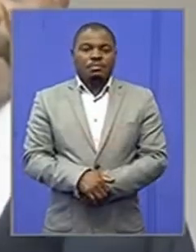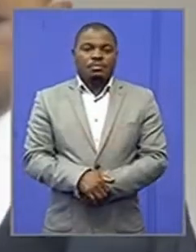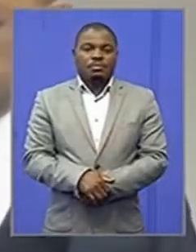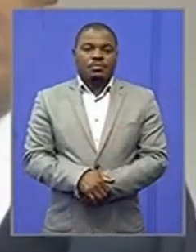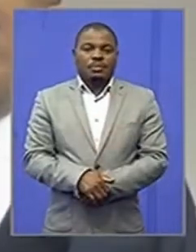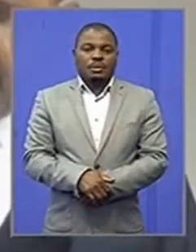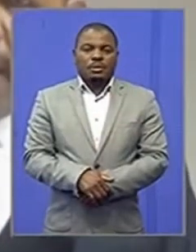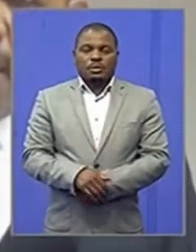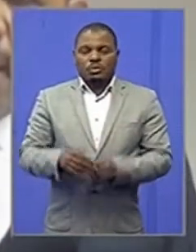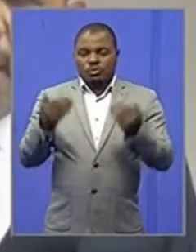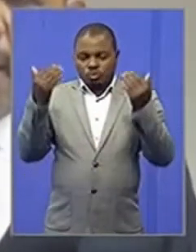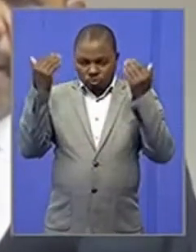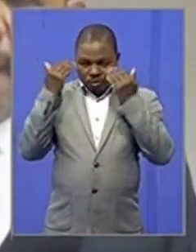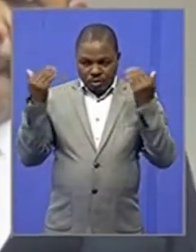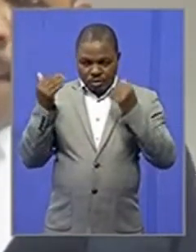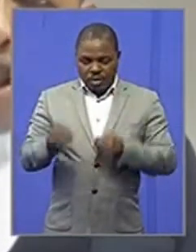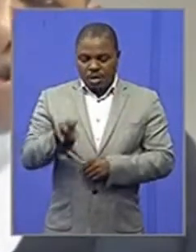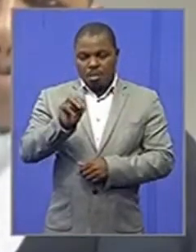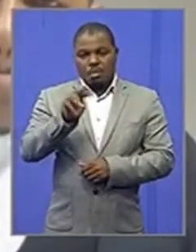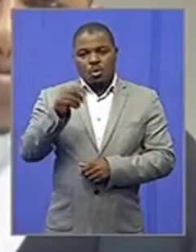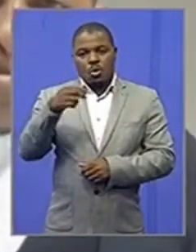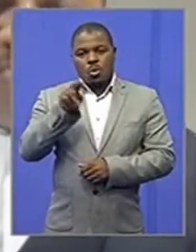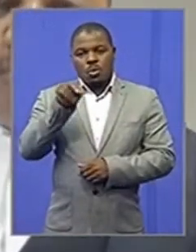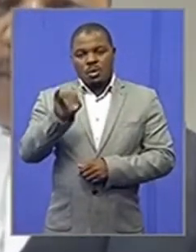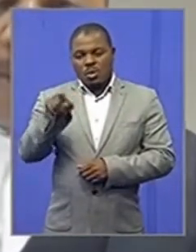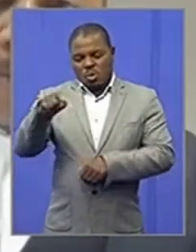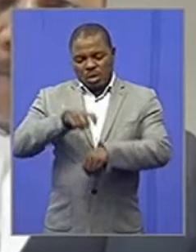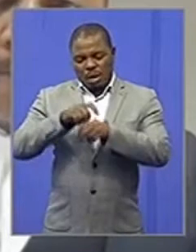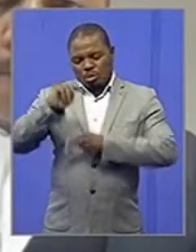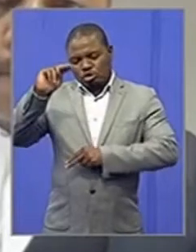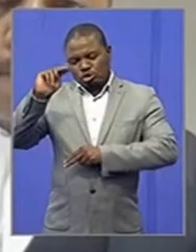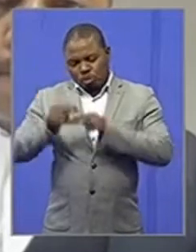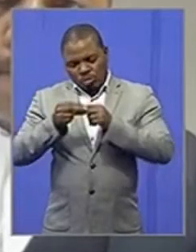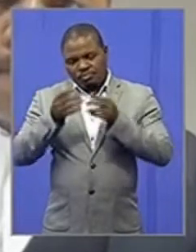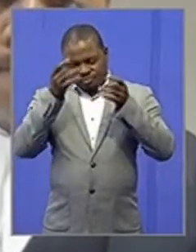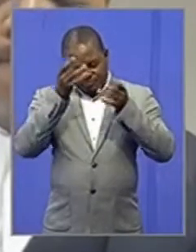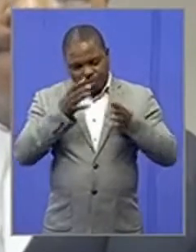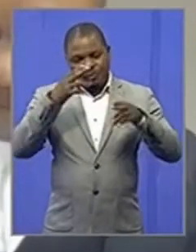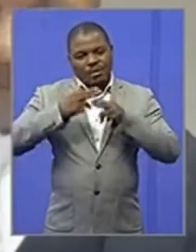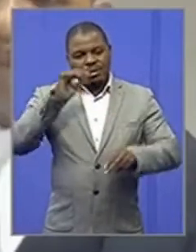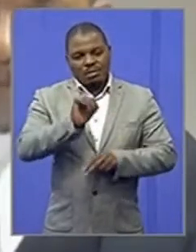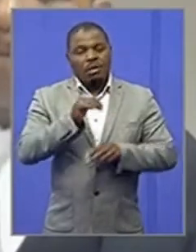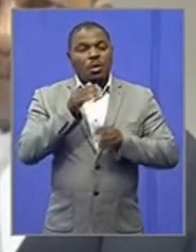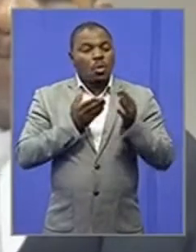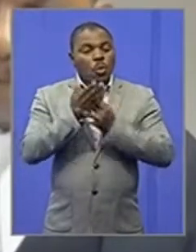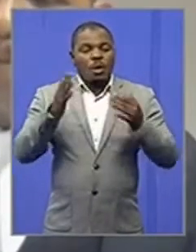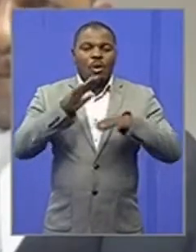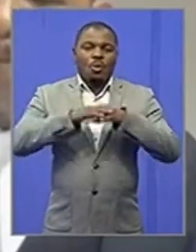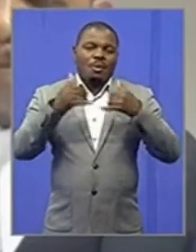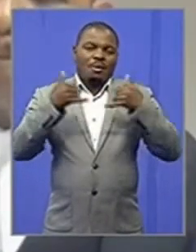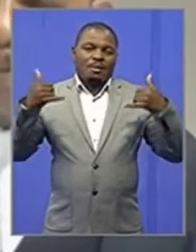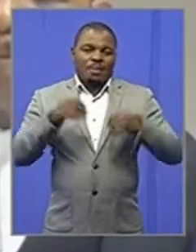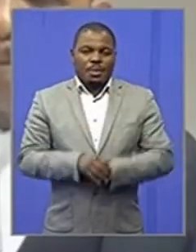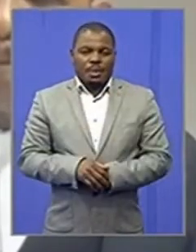Moatlhodi Bekisisa Mnguni o ne ka boripana a rebola katlholo ka nako e kgotlatshekelo e ne e tsweletse ka tiriso ya mafaratlhatlha. Mabaka a